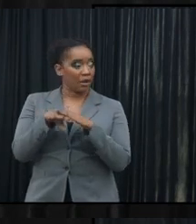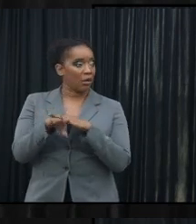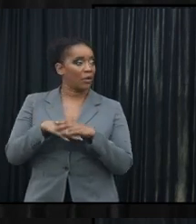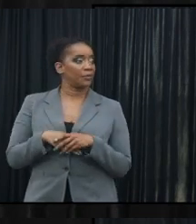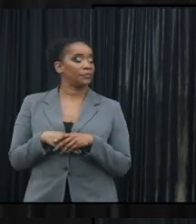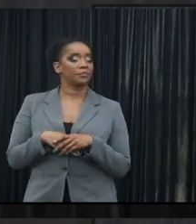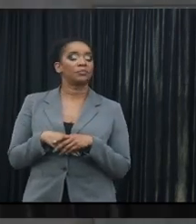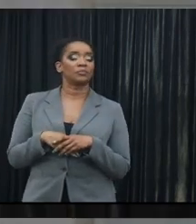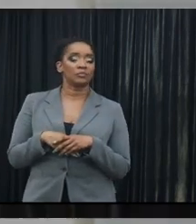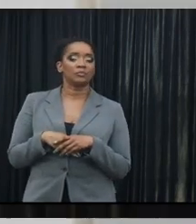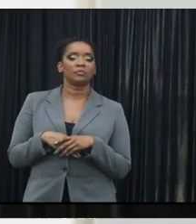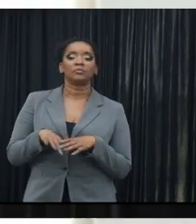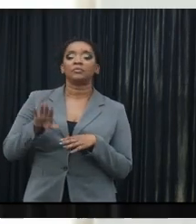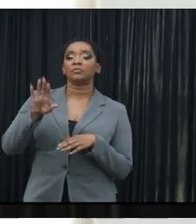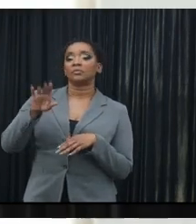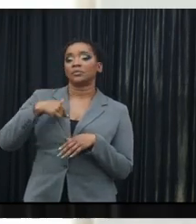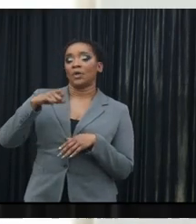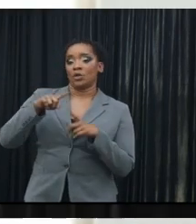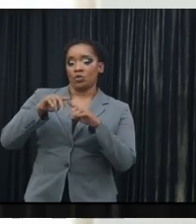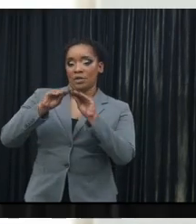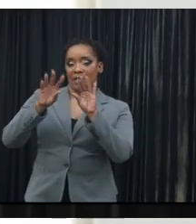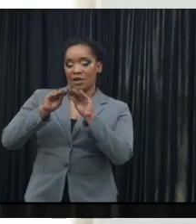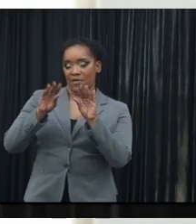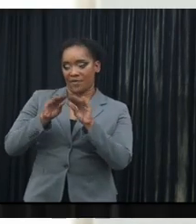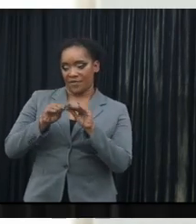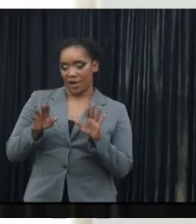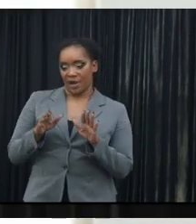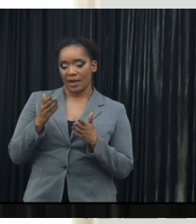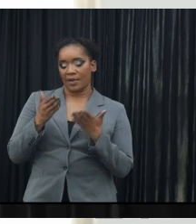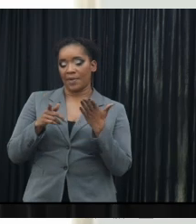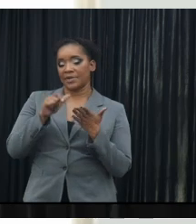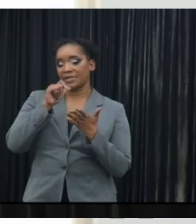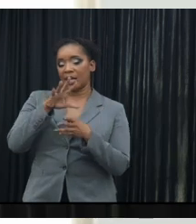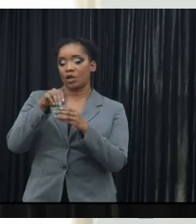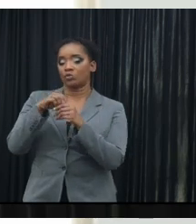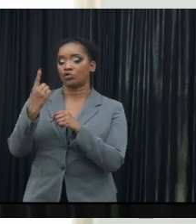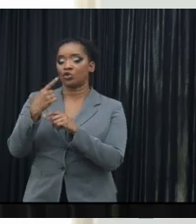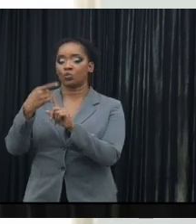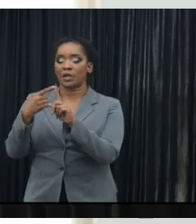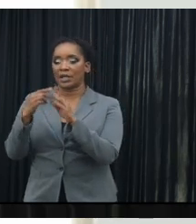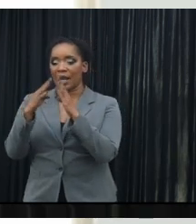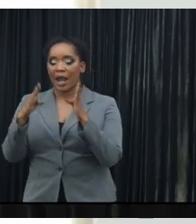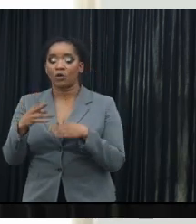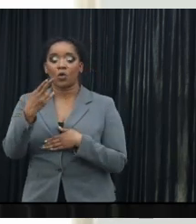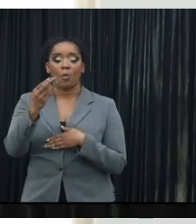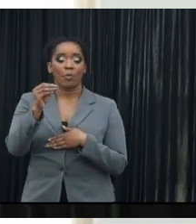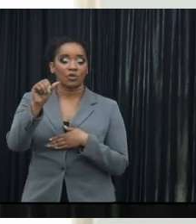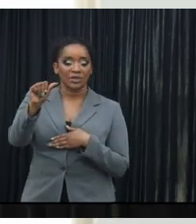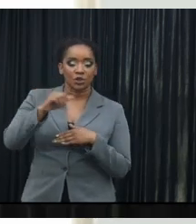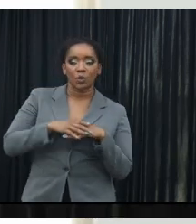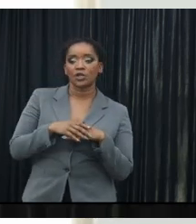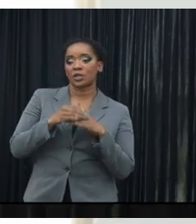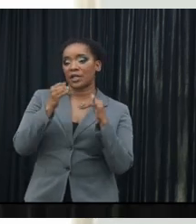need to clarify that this may not just include rental housing. This can include condos associations, homeowners associations, where